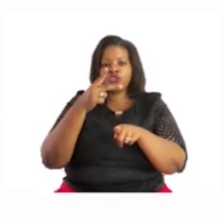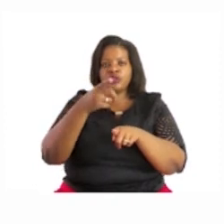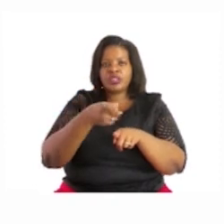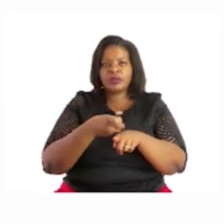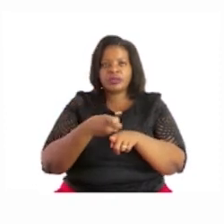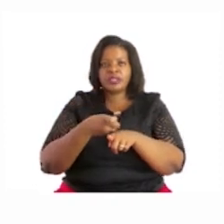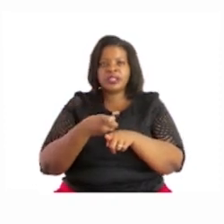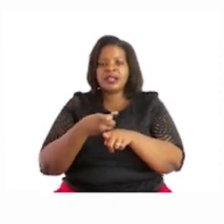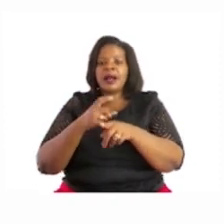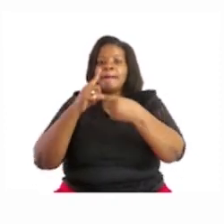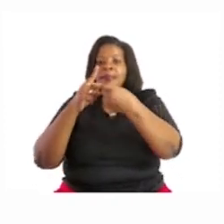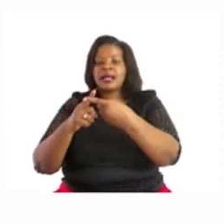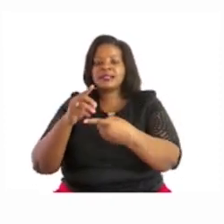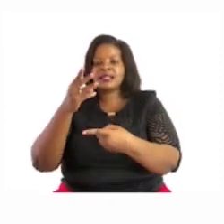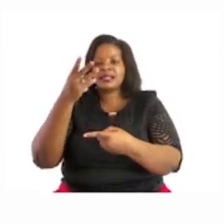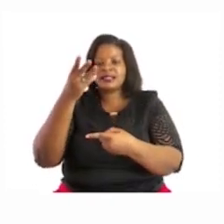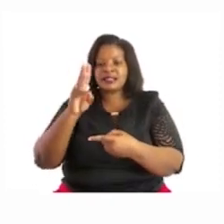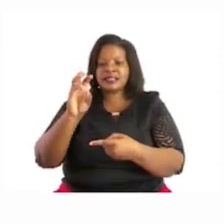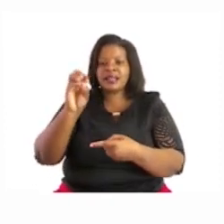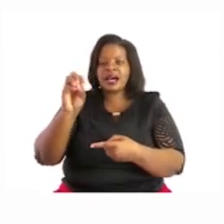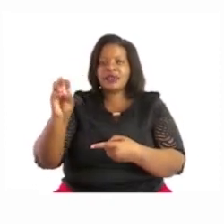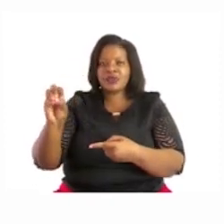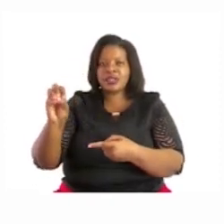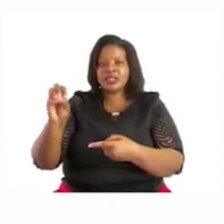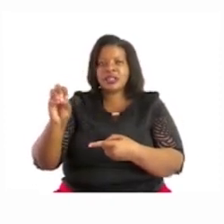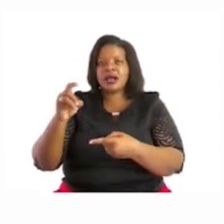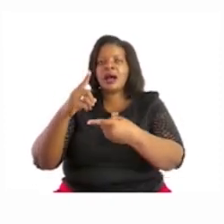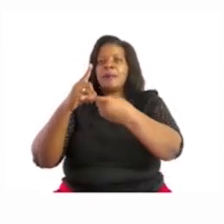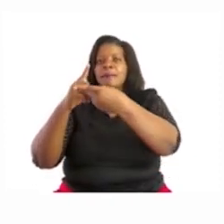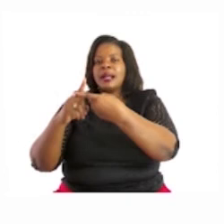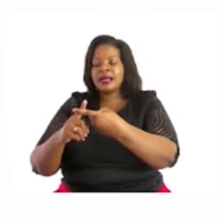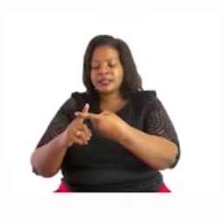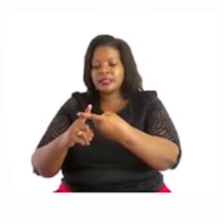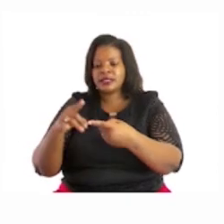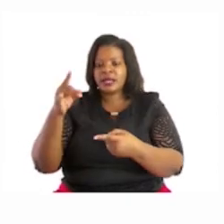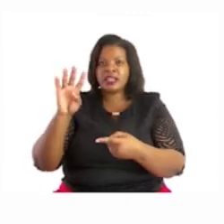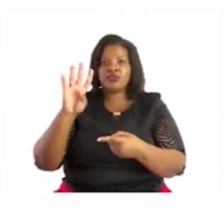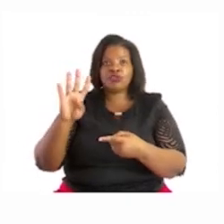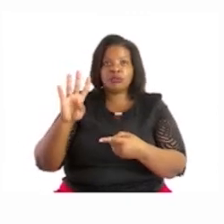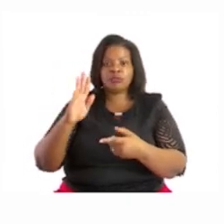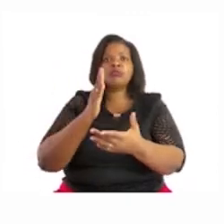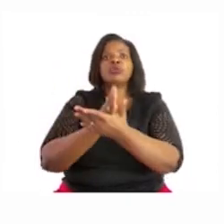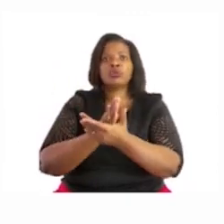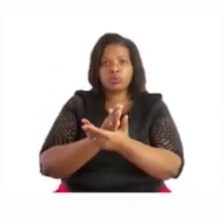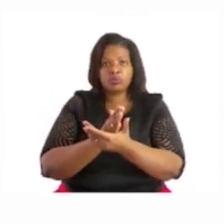2000 plus 600 plus 84. Is it